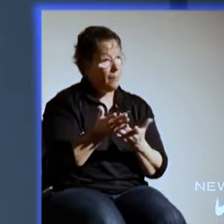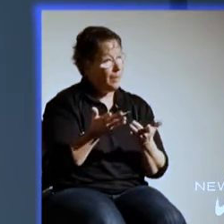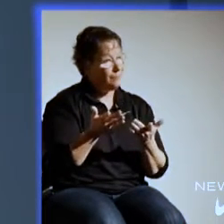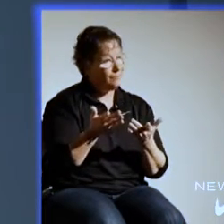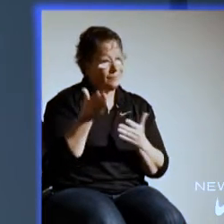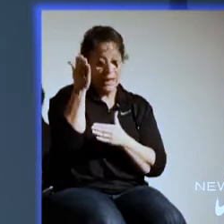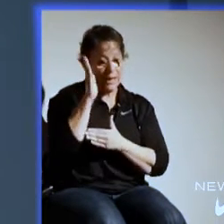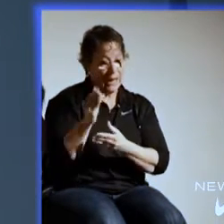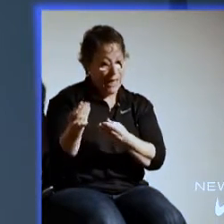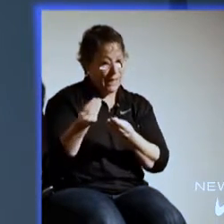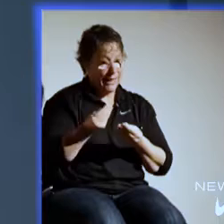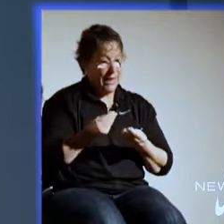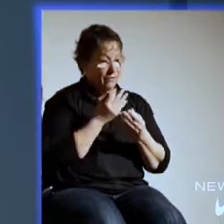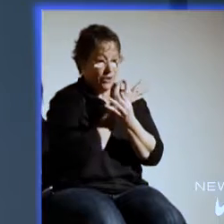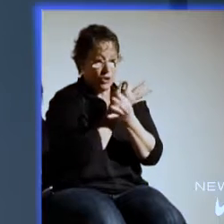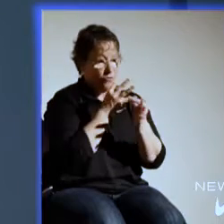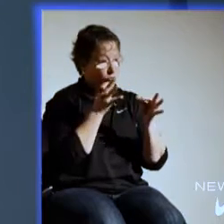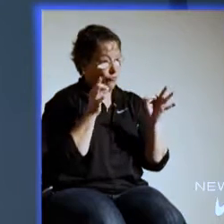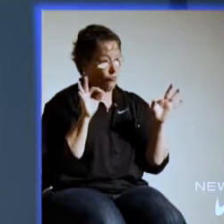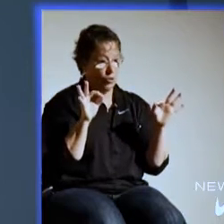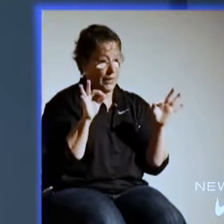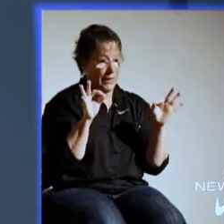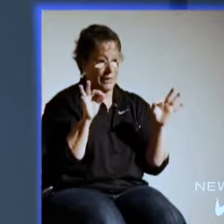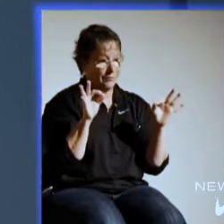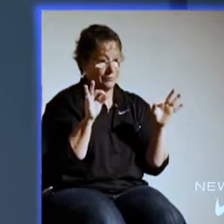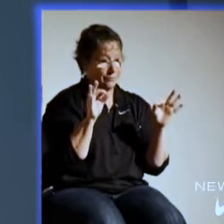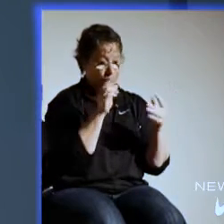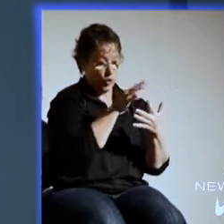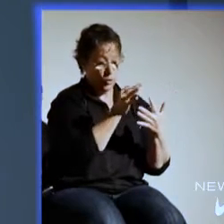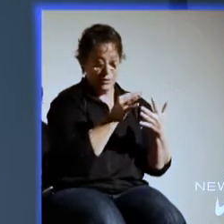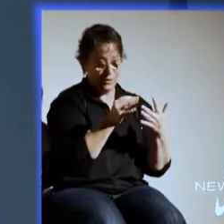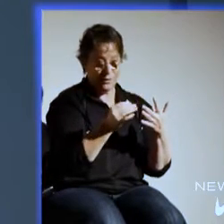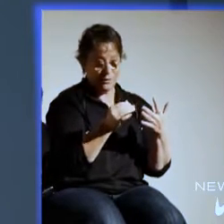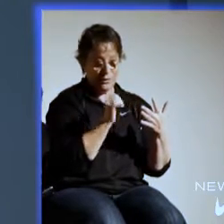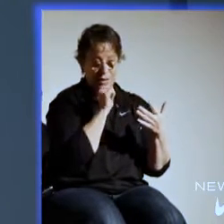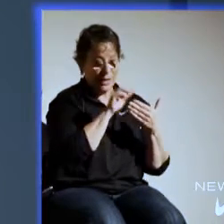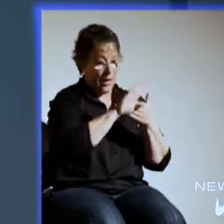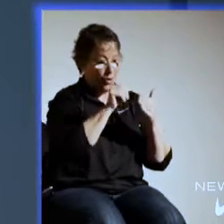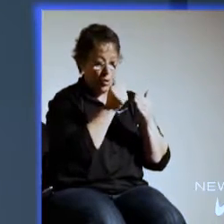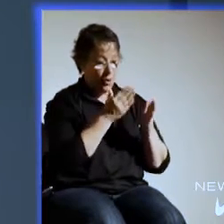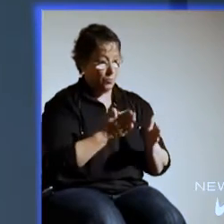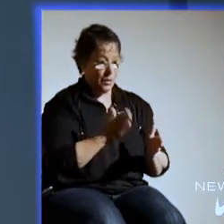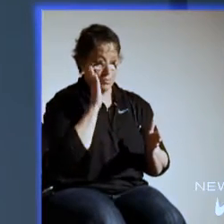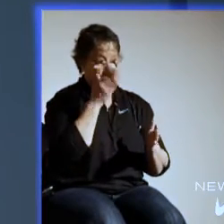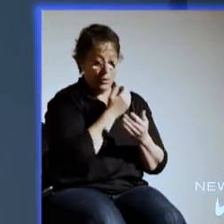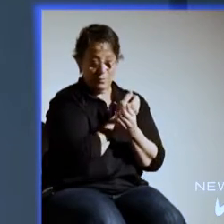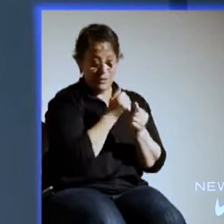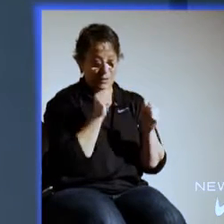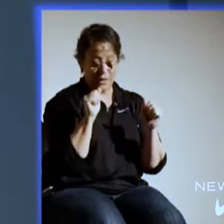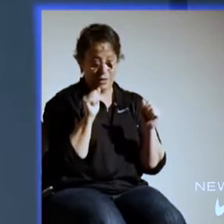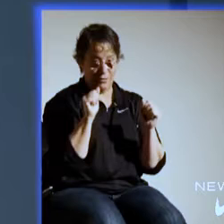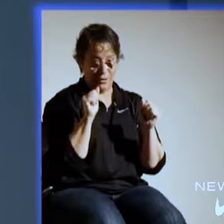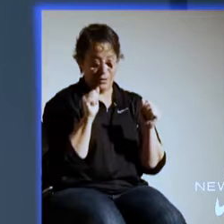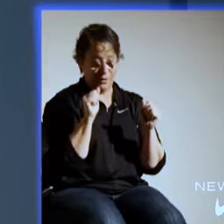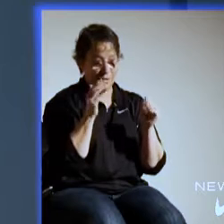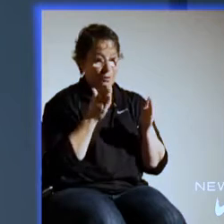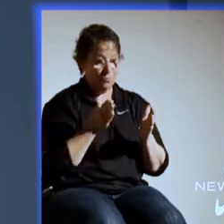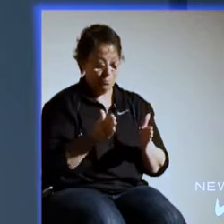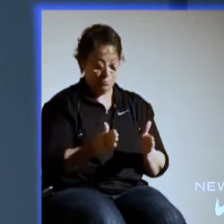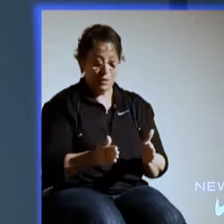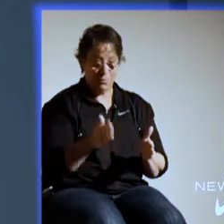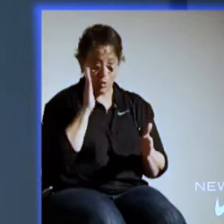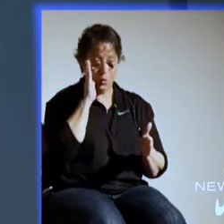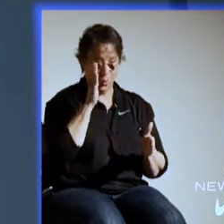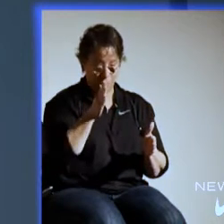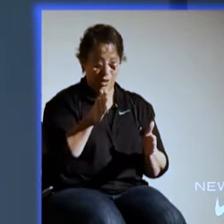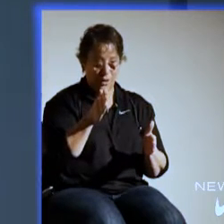will, not all will be saved. Some people will choose to reject